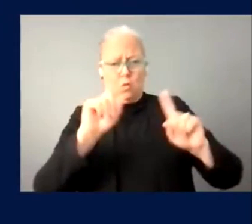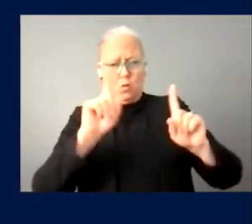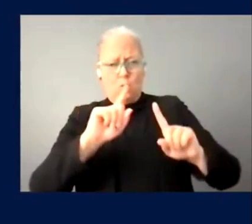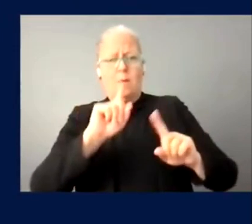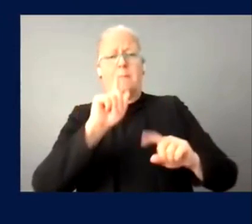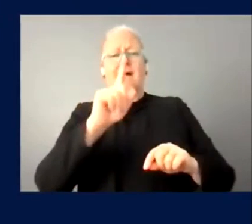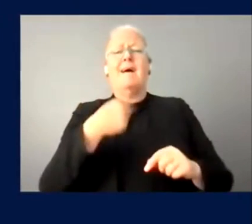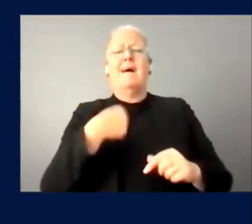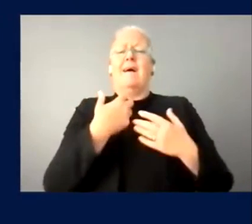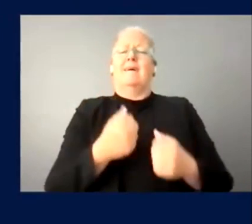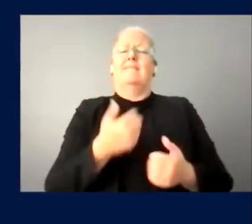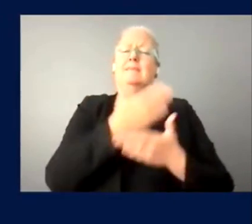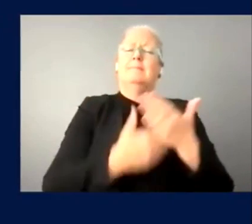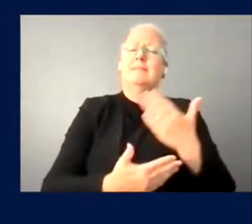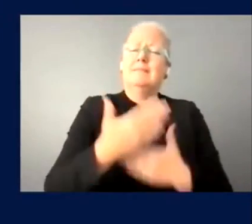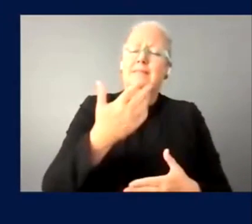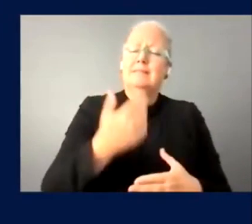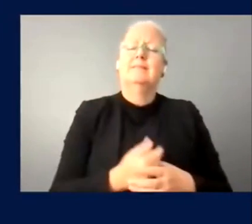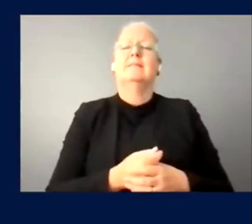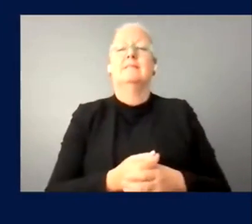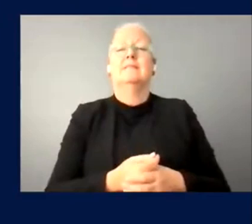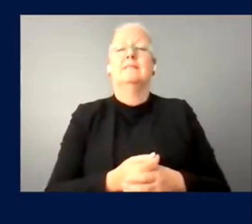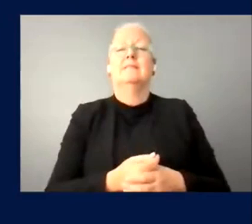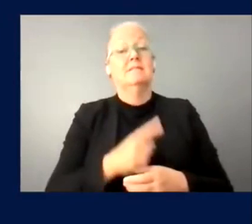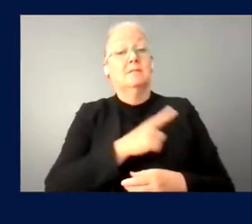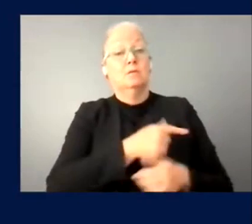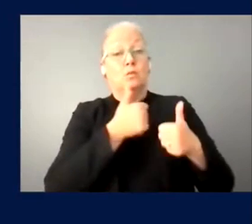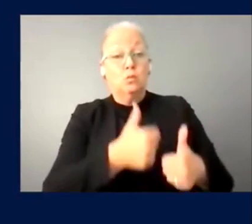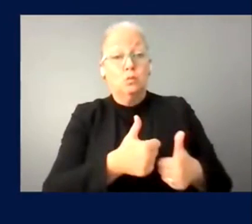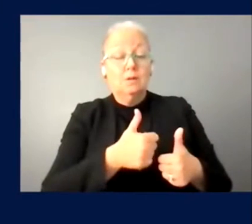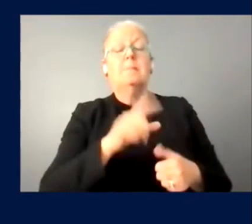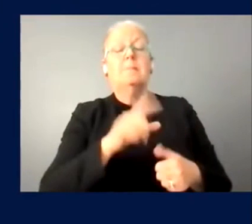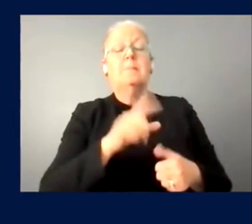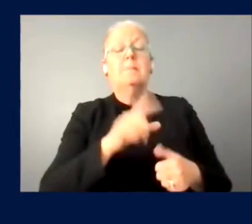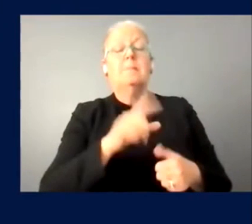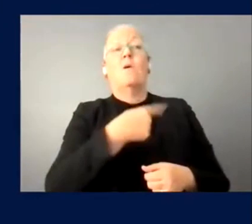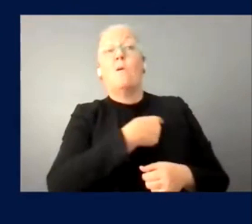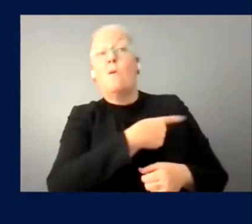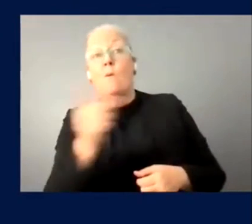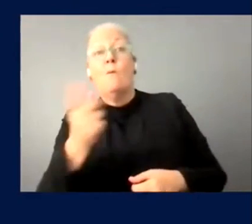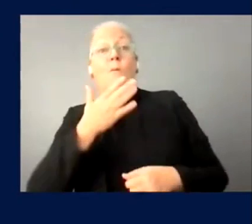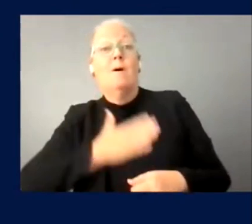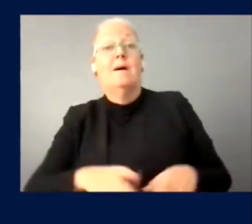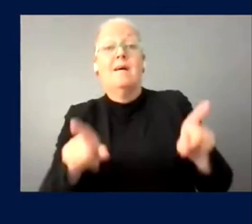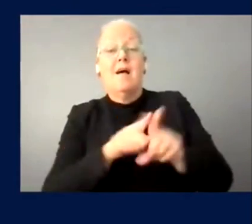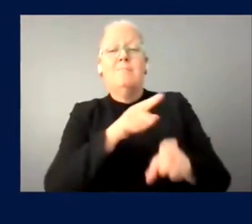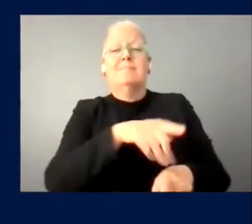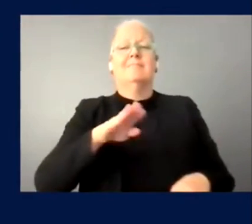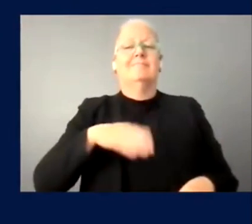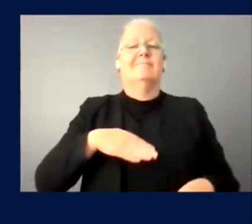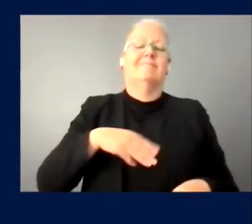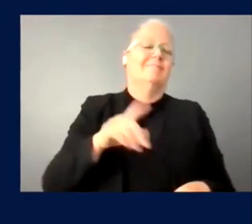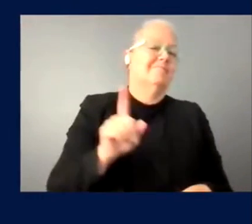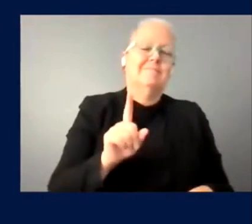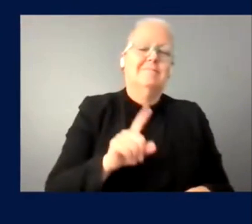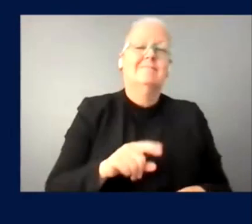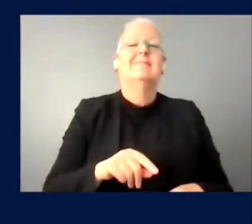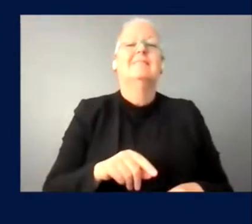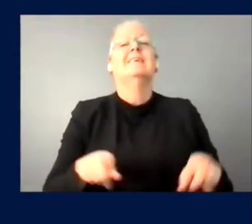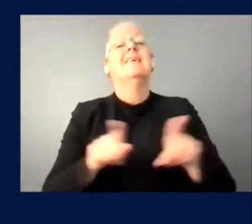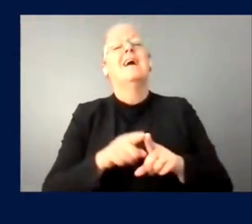for people, they're also not going to be suitable for everyone, and they can't replace staff training on disability access